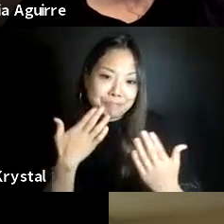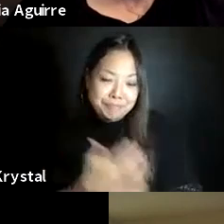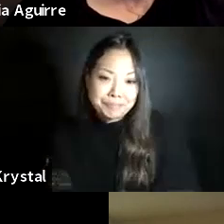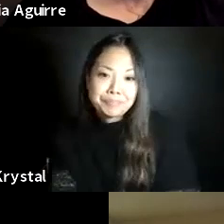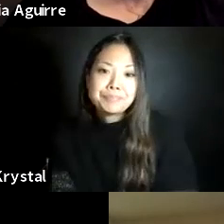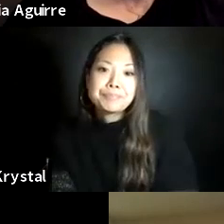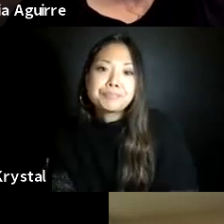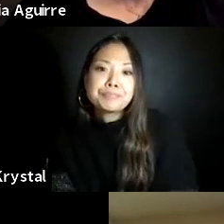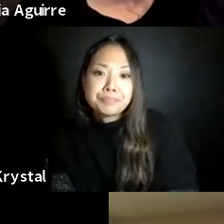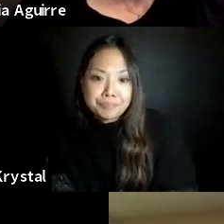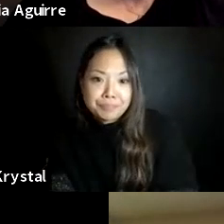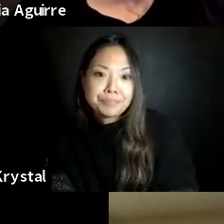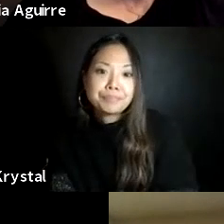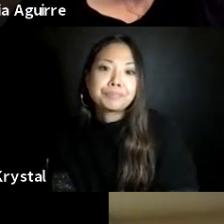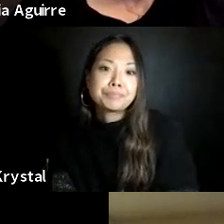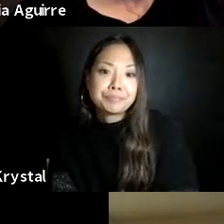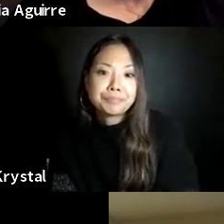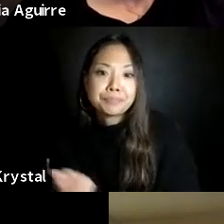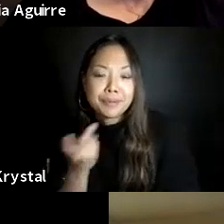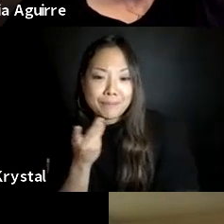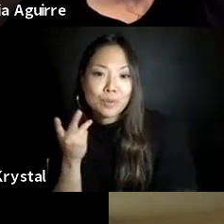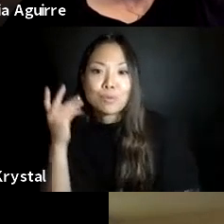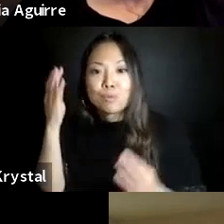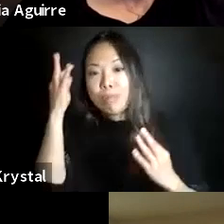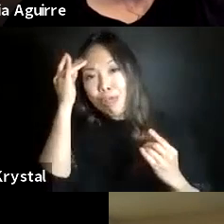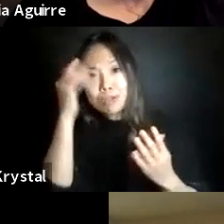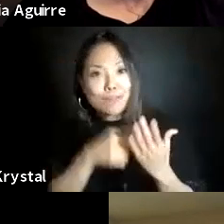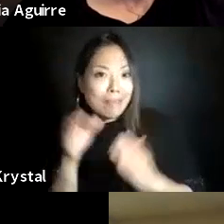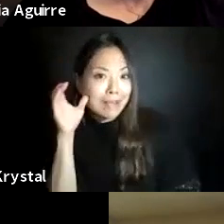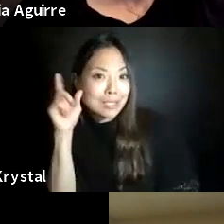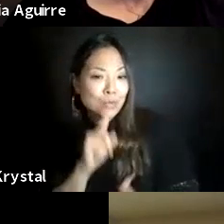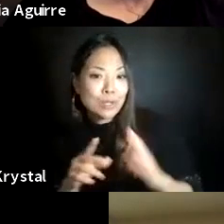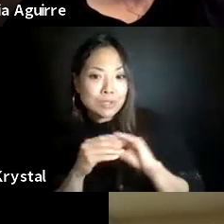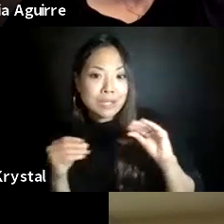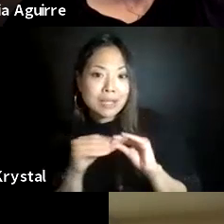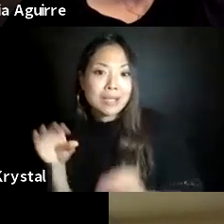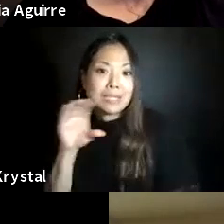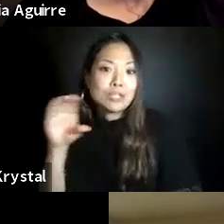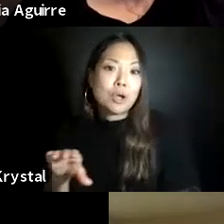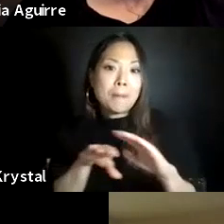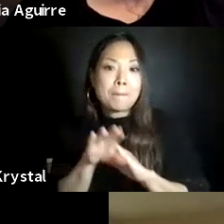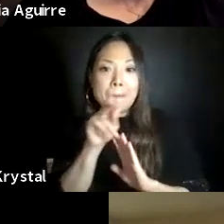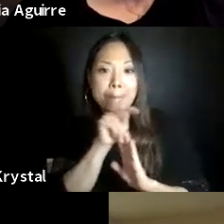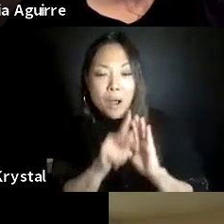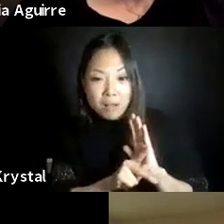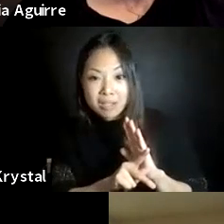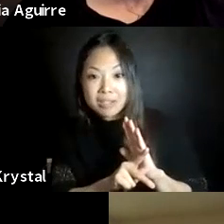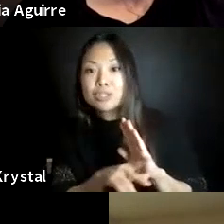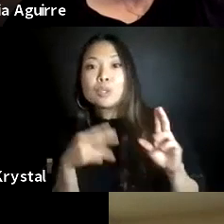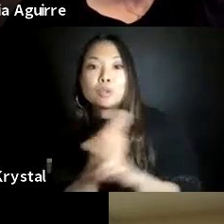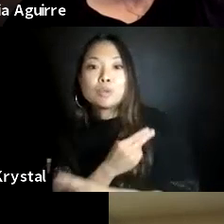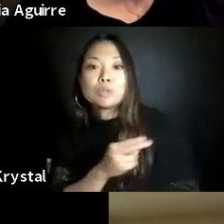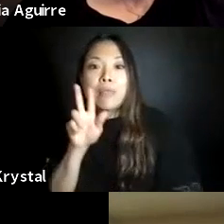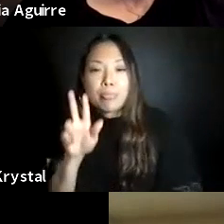of disparate thoughts as I've listened to what you've had to say. Chicago's admission policy traditionally uses 3 equally